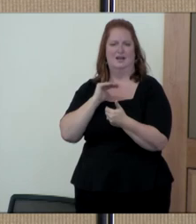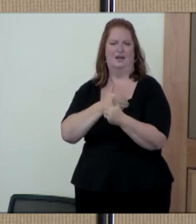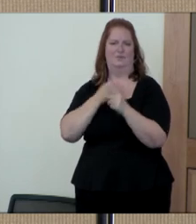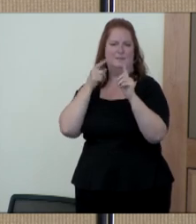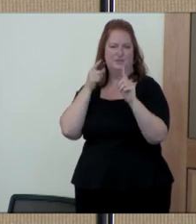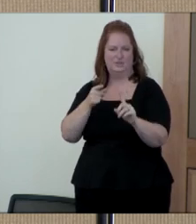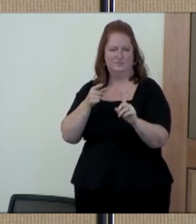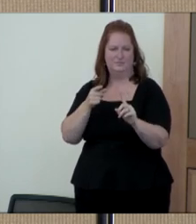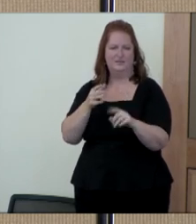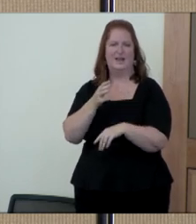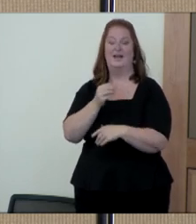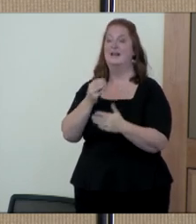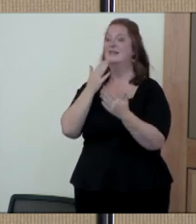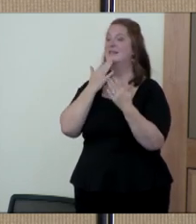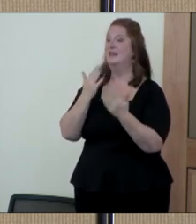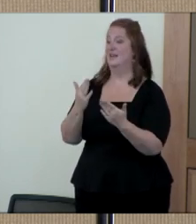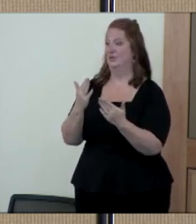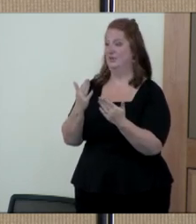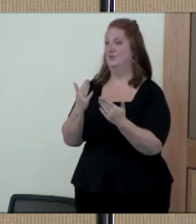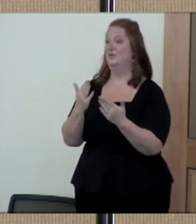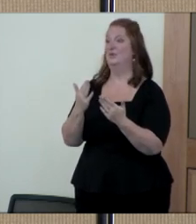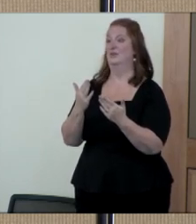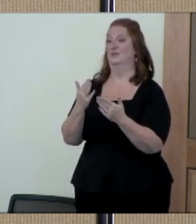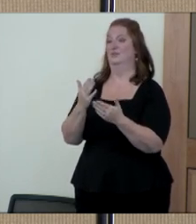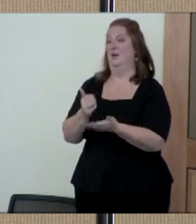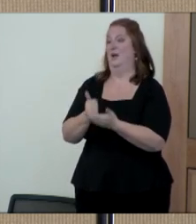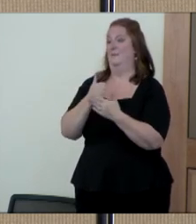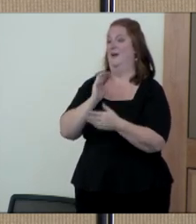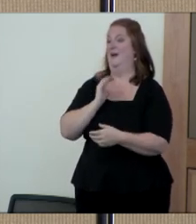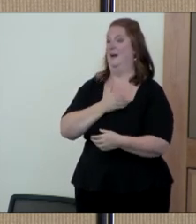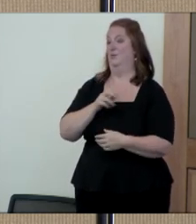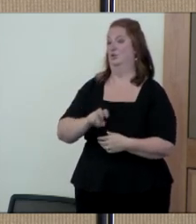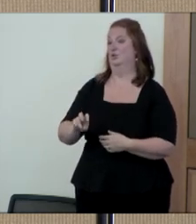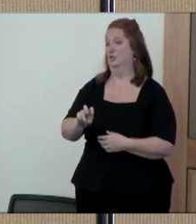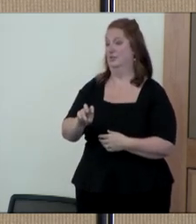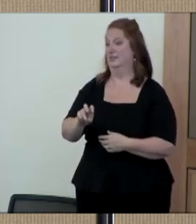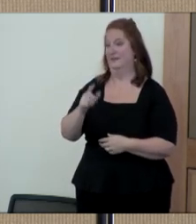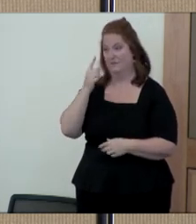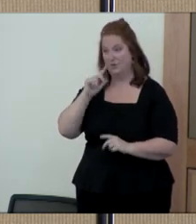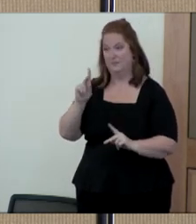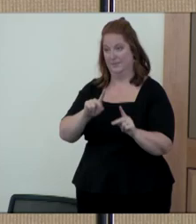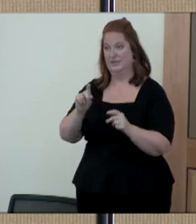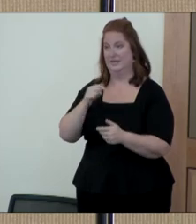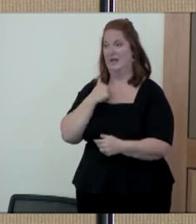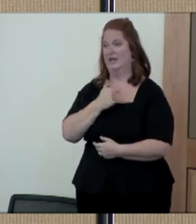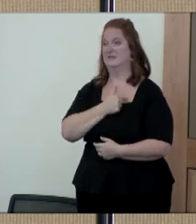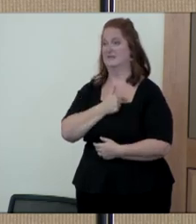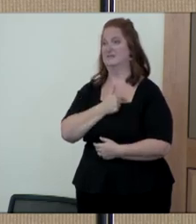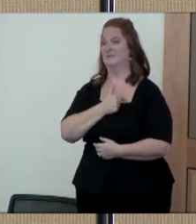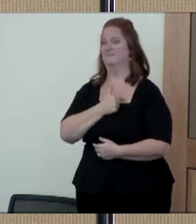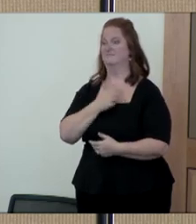and thank you for making this a really great journey for the people who need us the most.